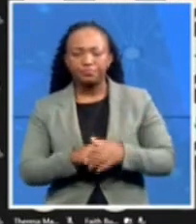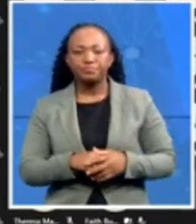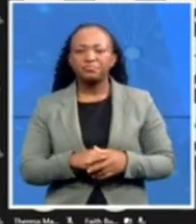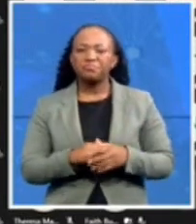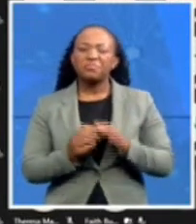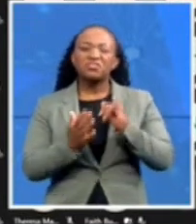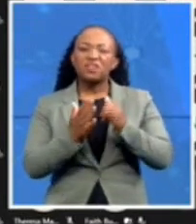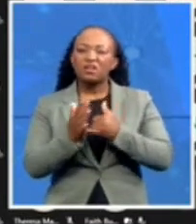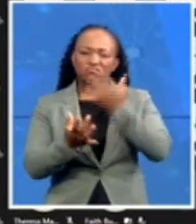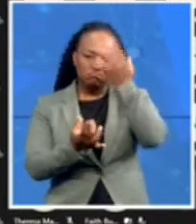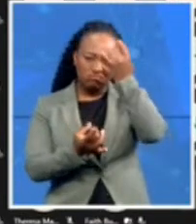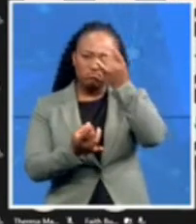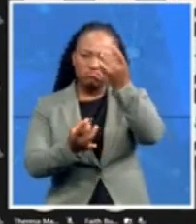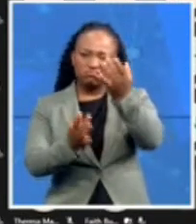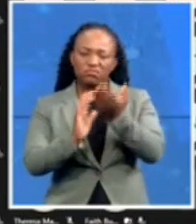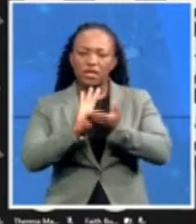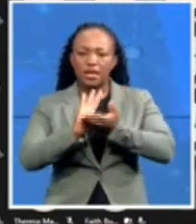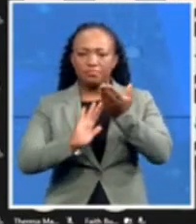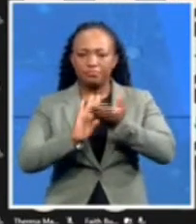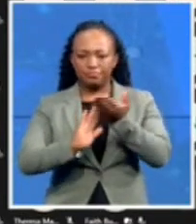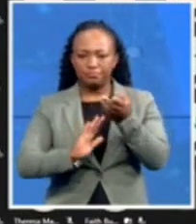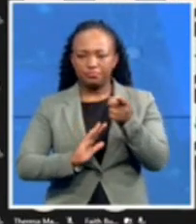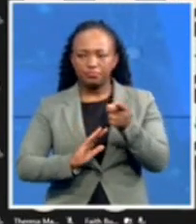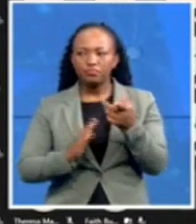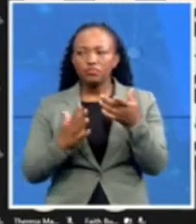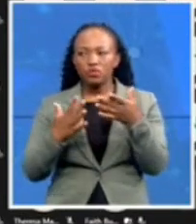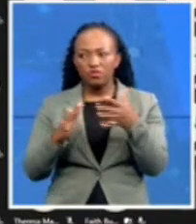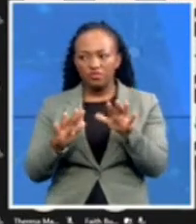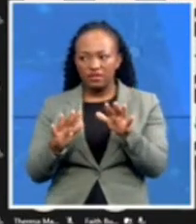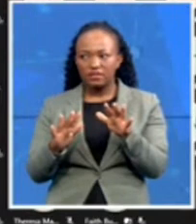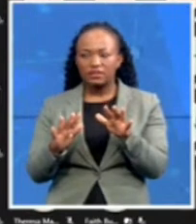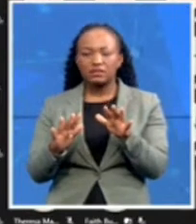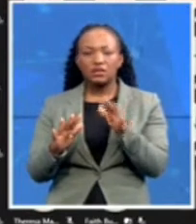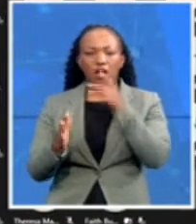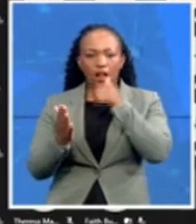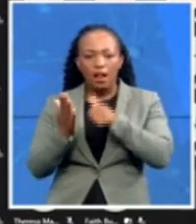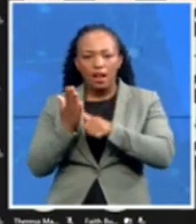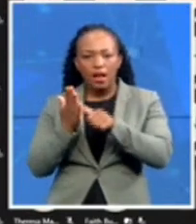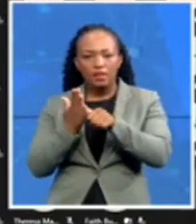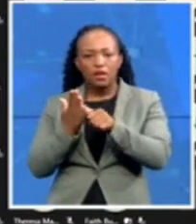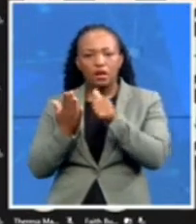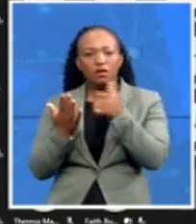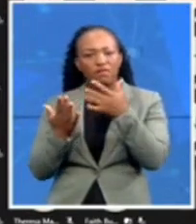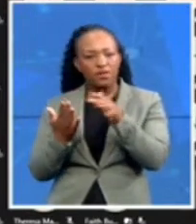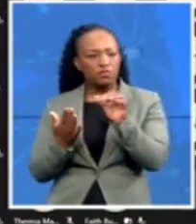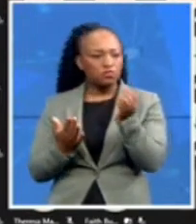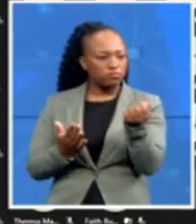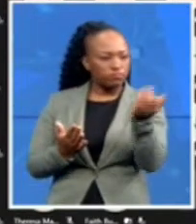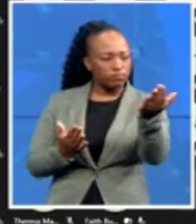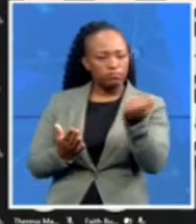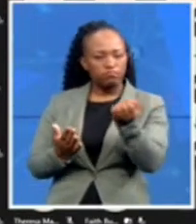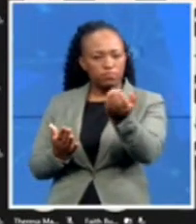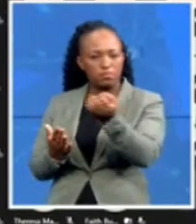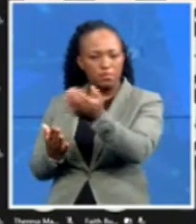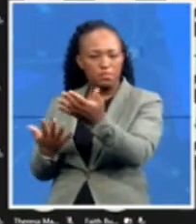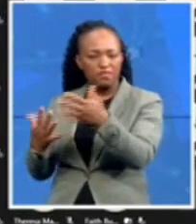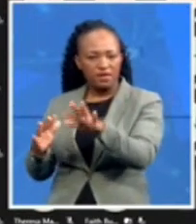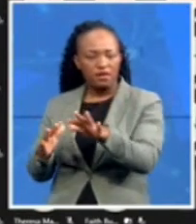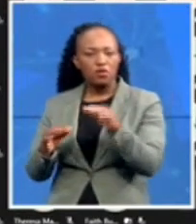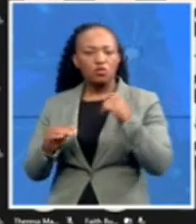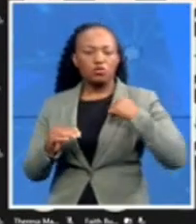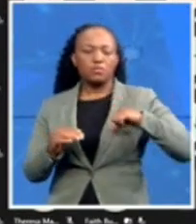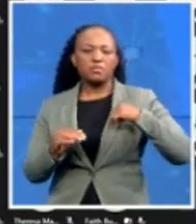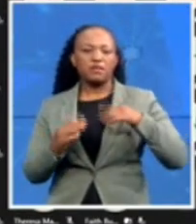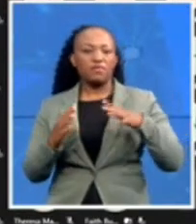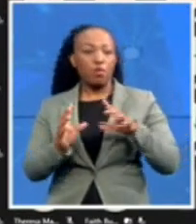issued all the letters, as I've indicated yesterday, to all the municipalities who in our view are non-compliant. Some